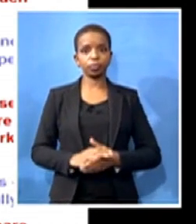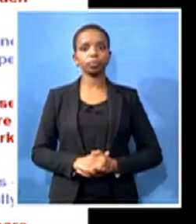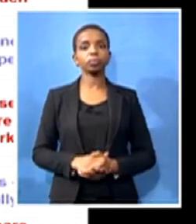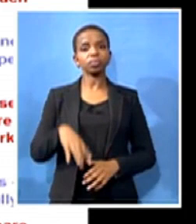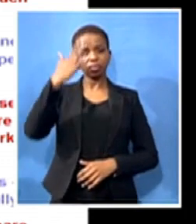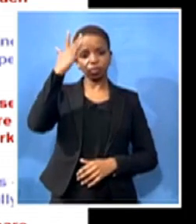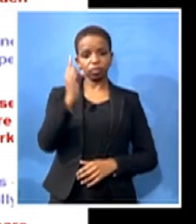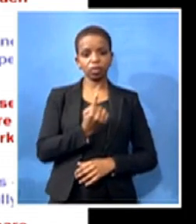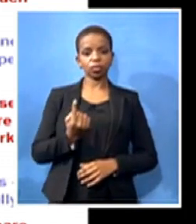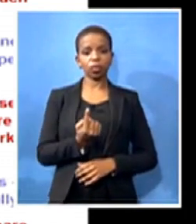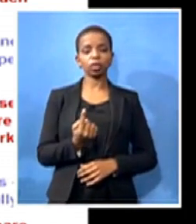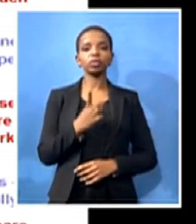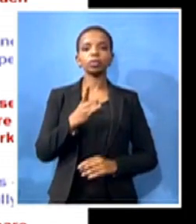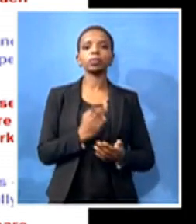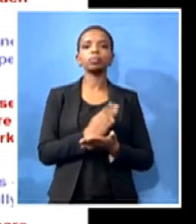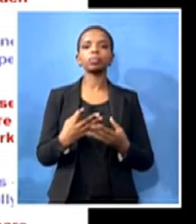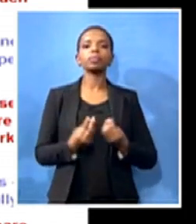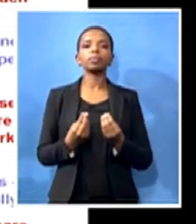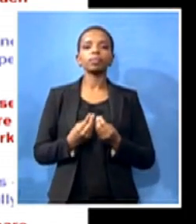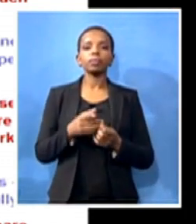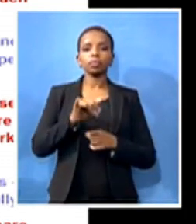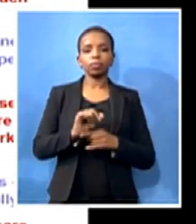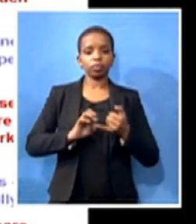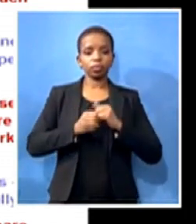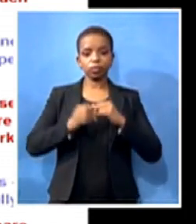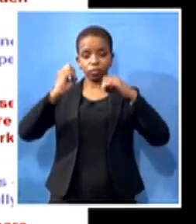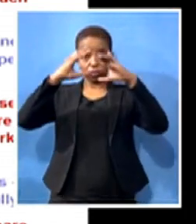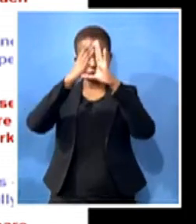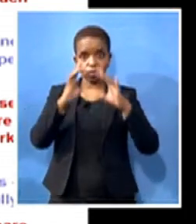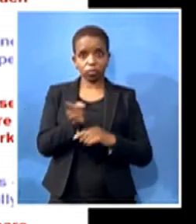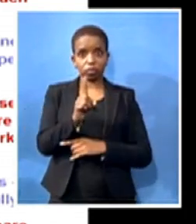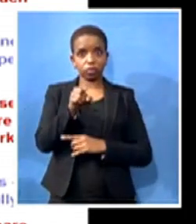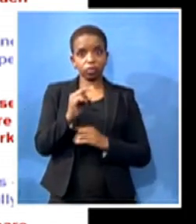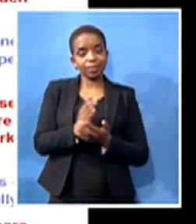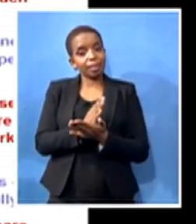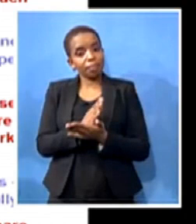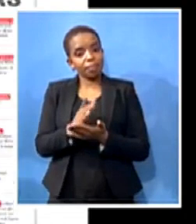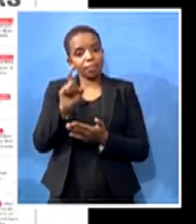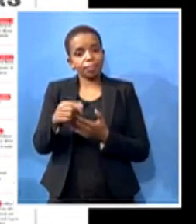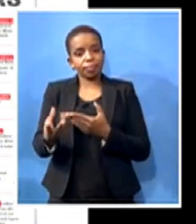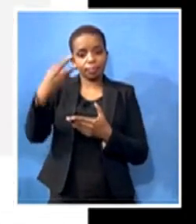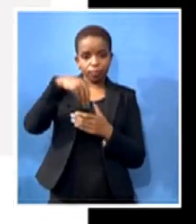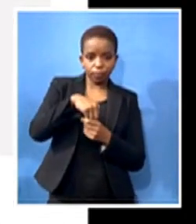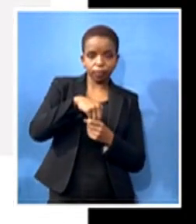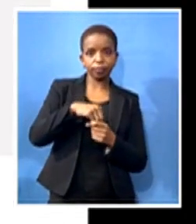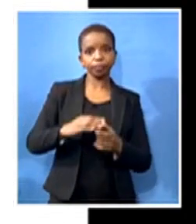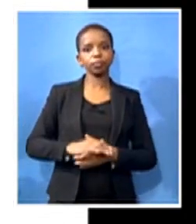socioeconomic determinants, must be part of the mix. So thank you. I'll leave it at that.